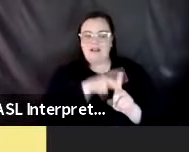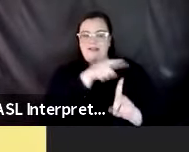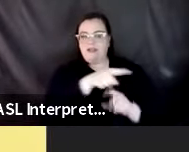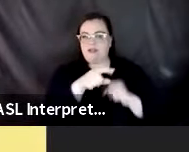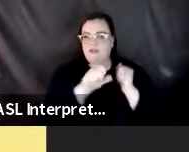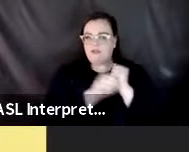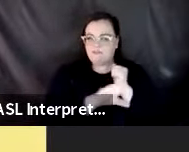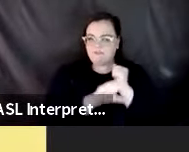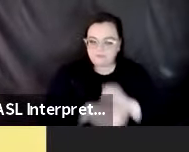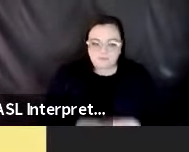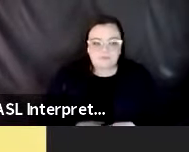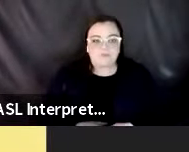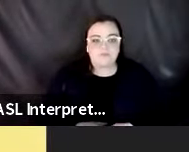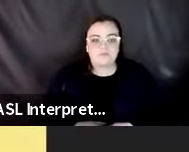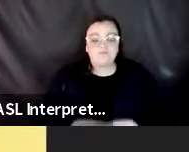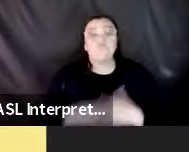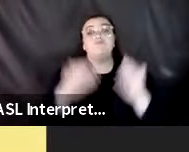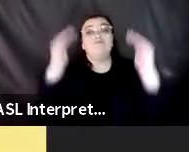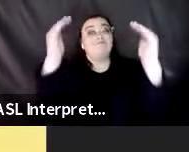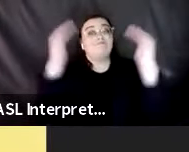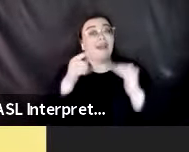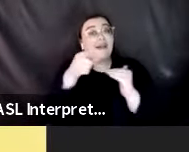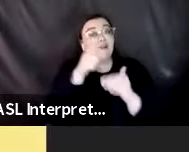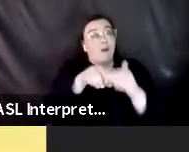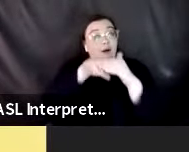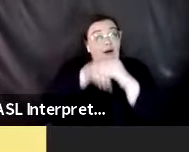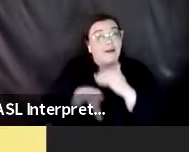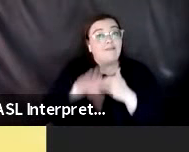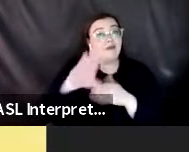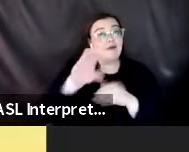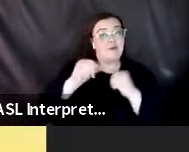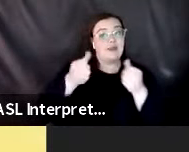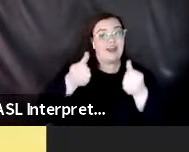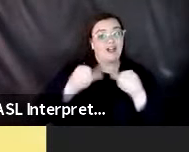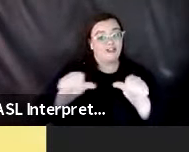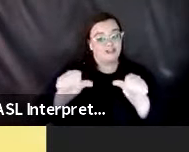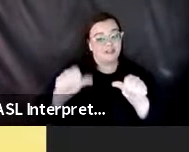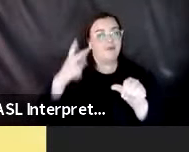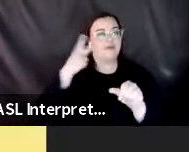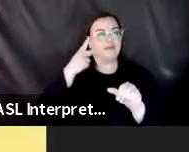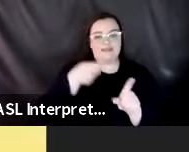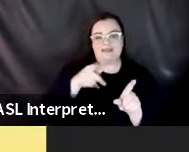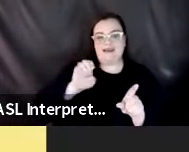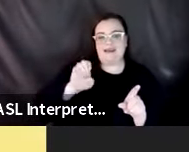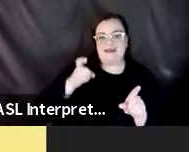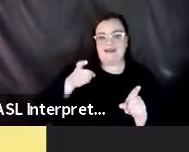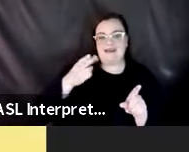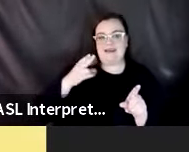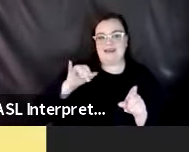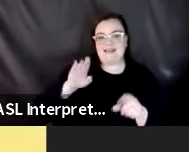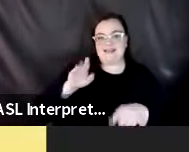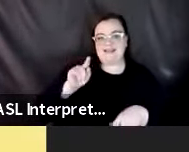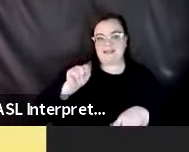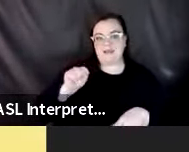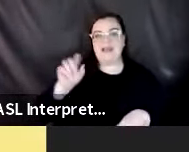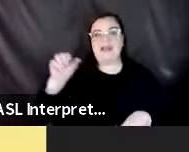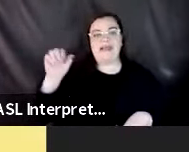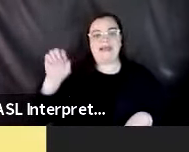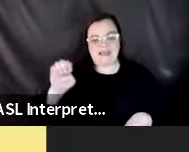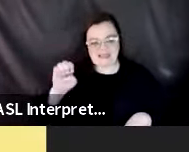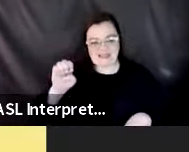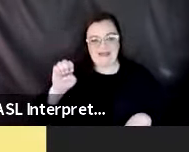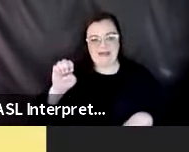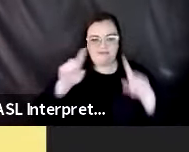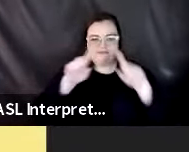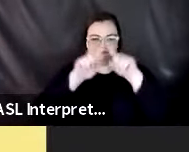So you'll go to the audition and you'll see an Exhibit E. Now, mind you, with the pandemic, things have changed a little